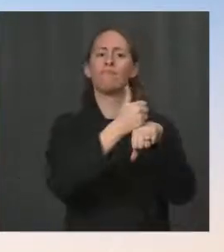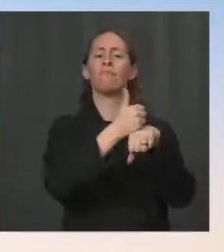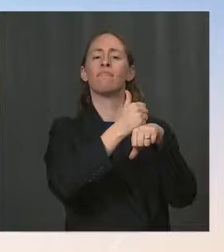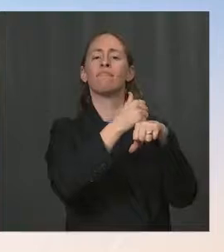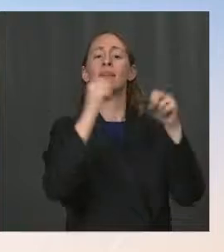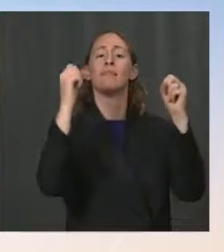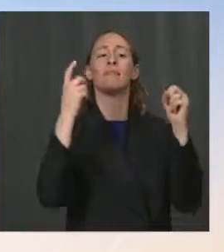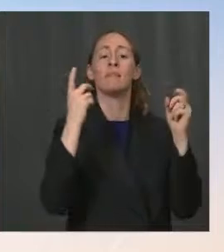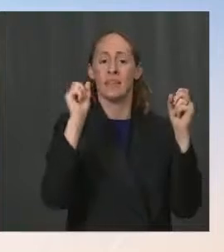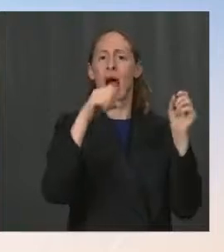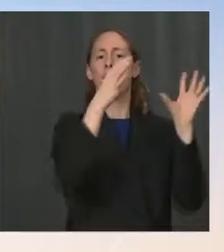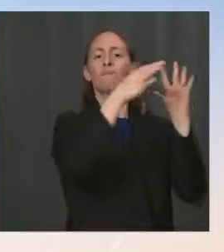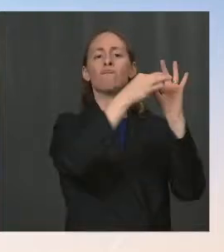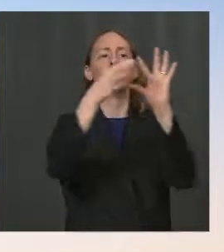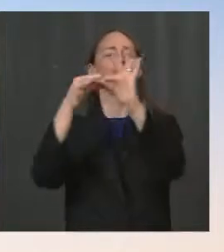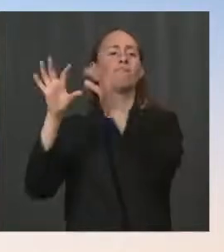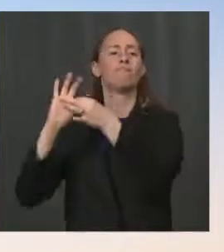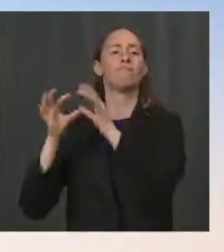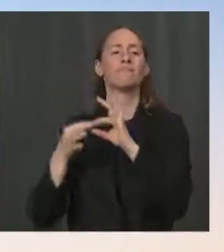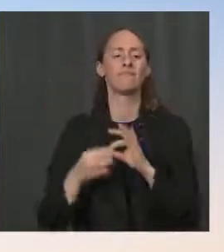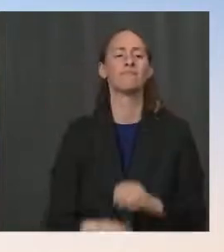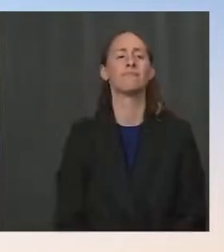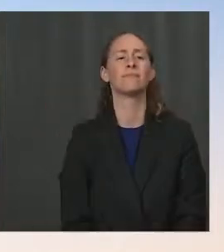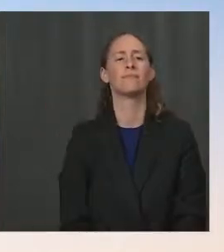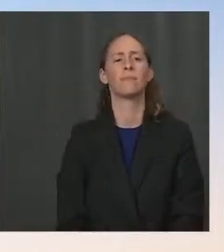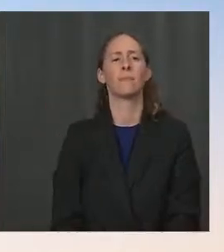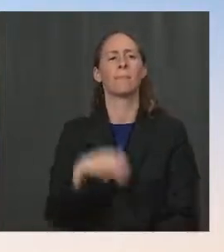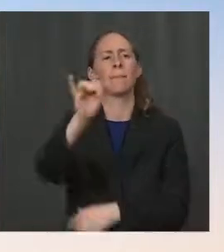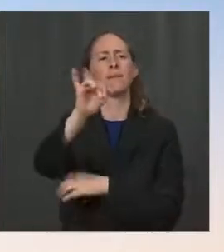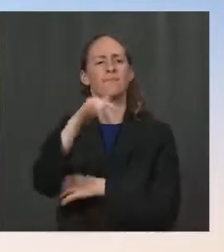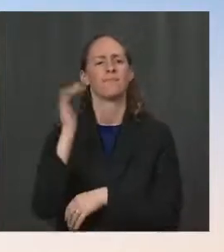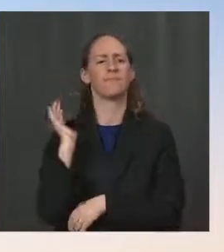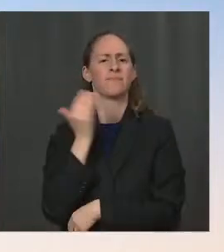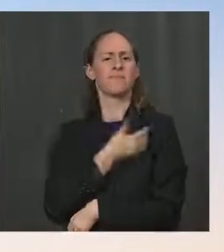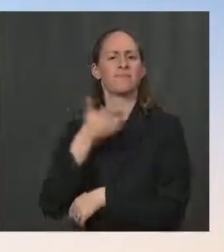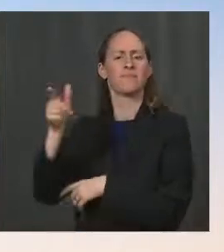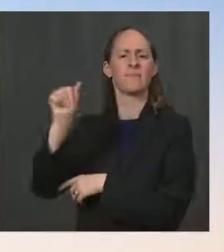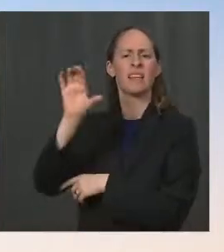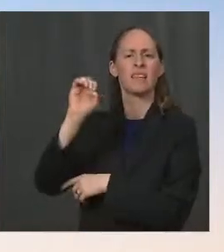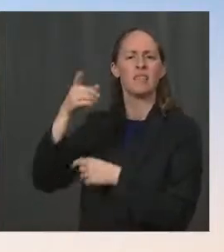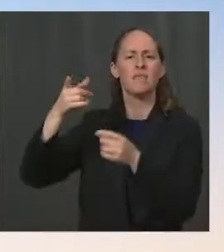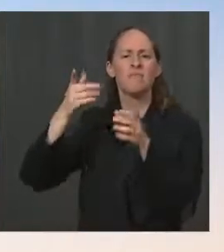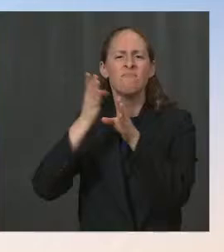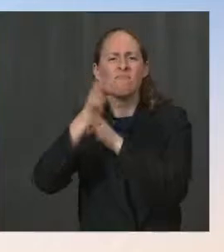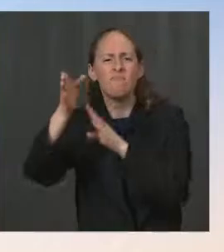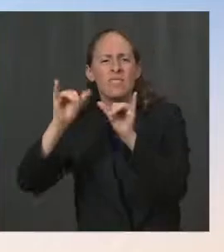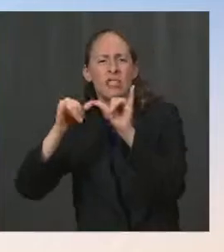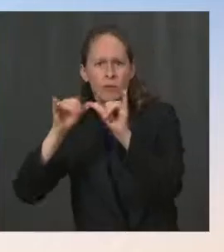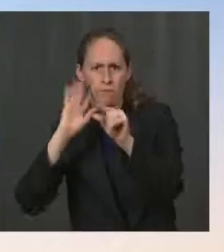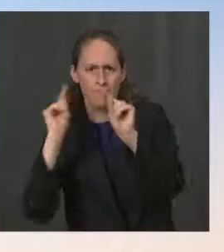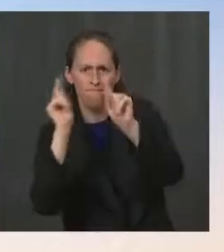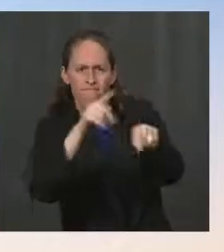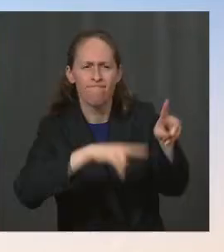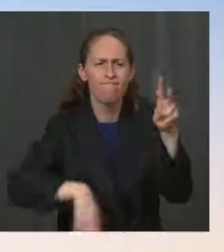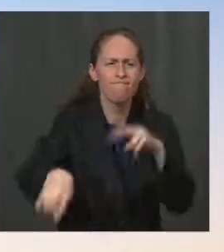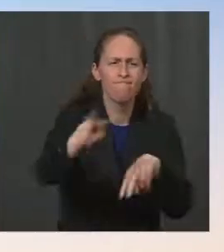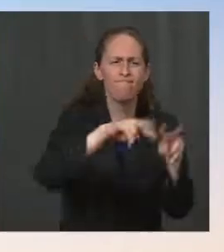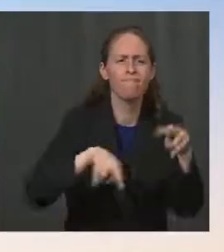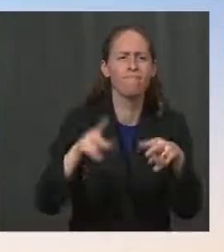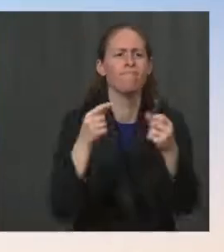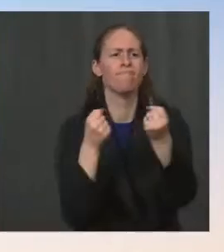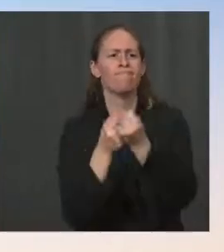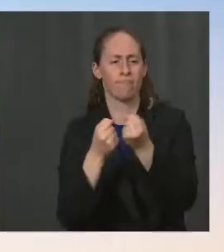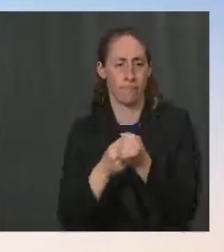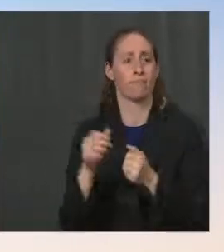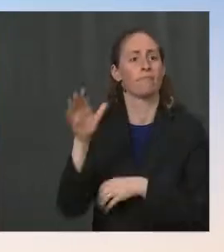Engineers, and across government are on the ground assisting efforts, along with, as I've noted previously, 25,000 linemen. Lack of power